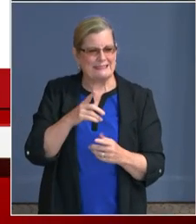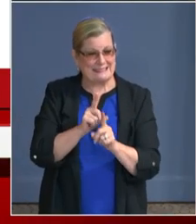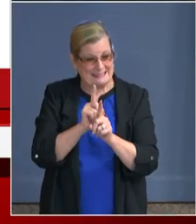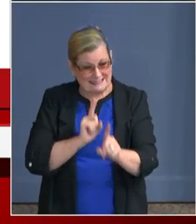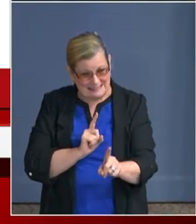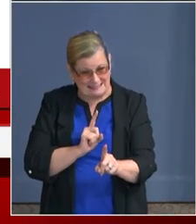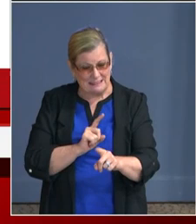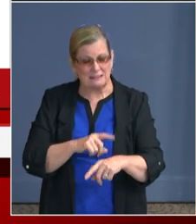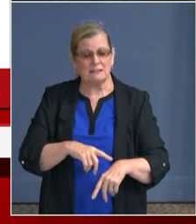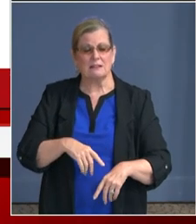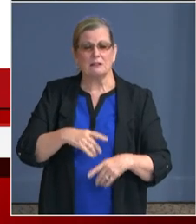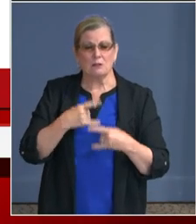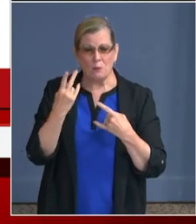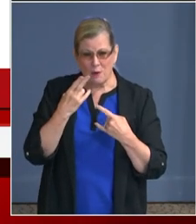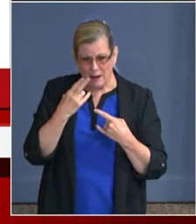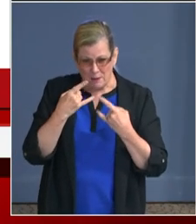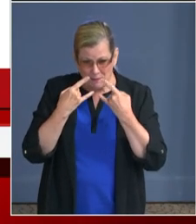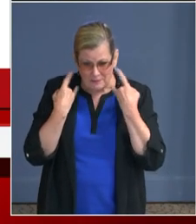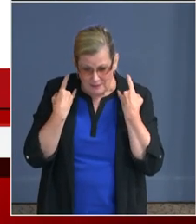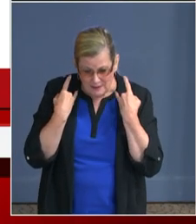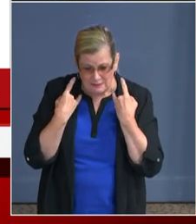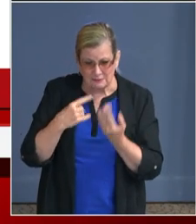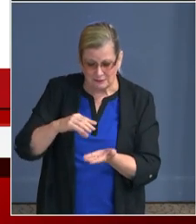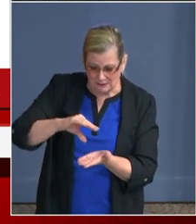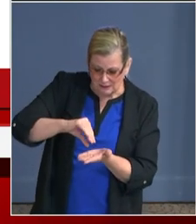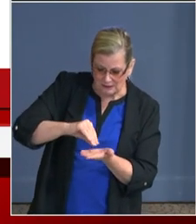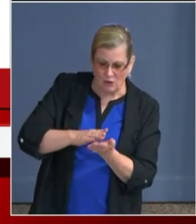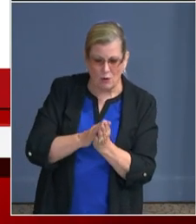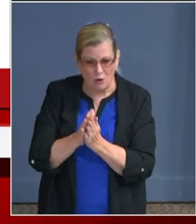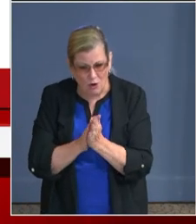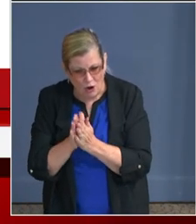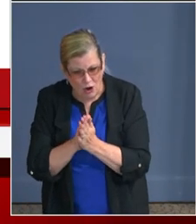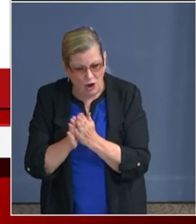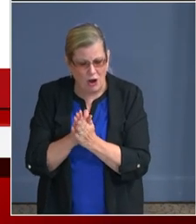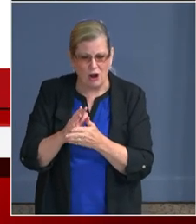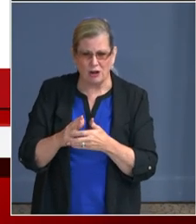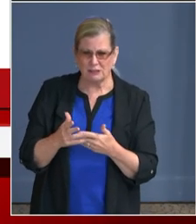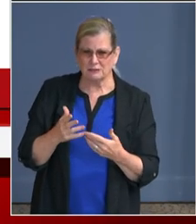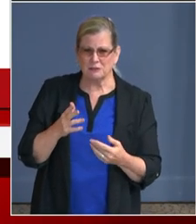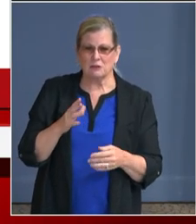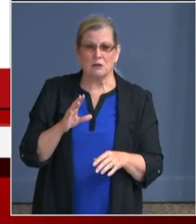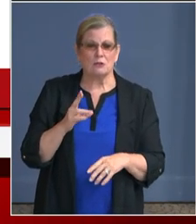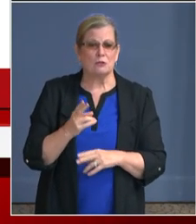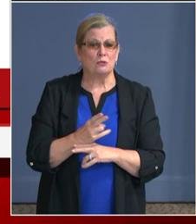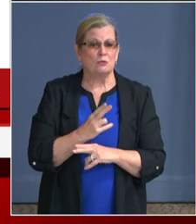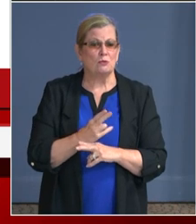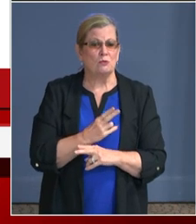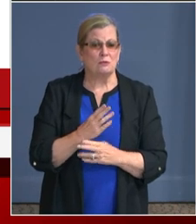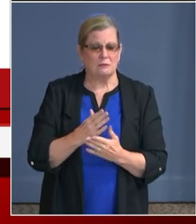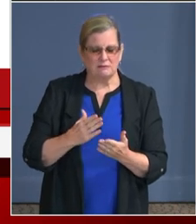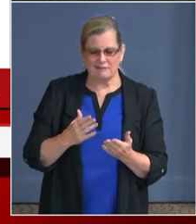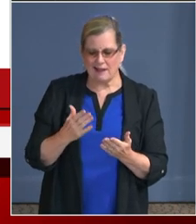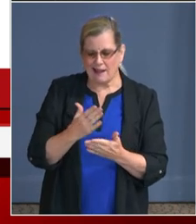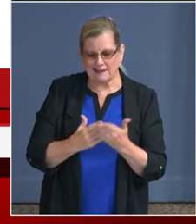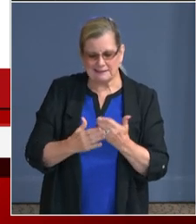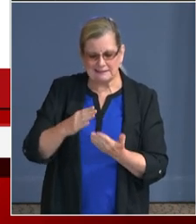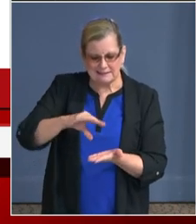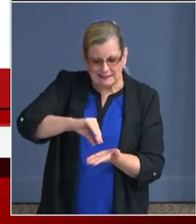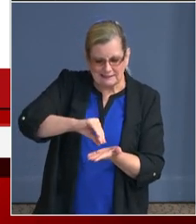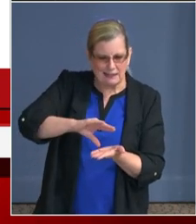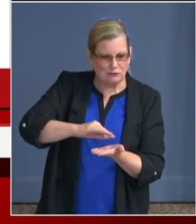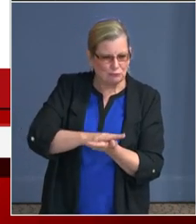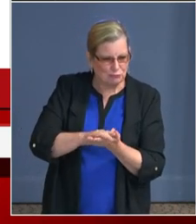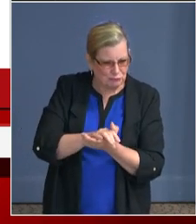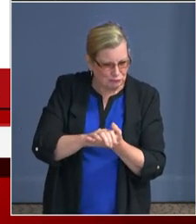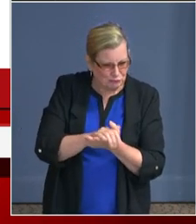practice good hand hygiene by washing your hands or using hand sanitizer,